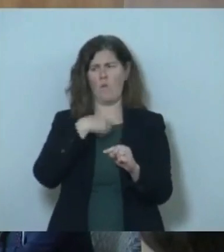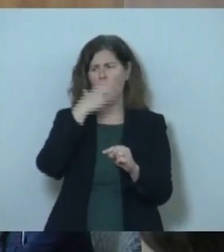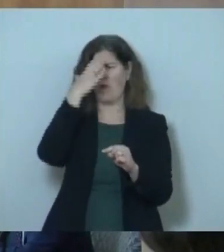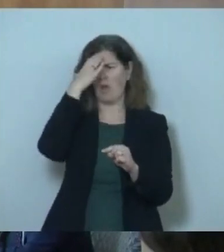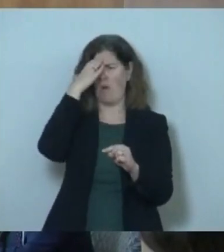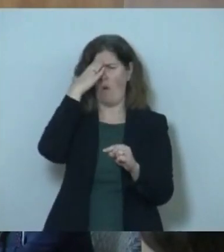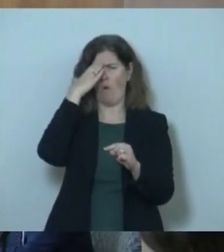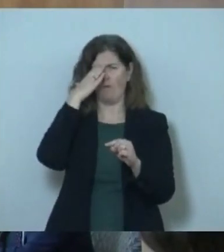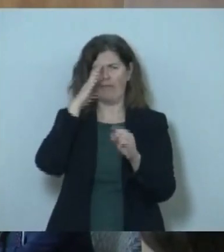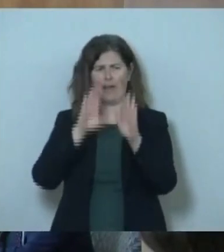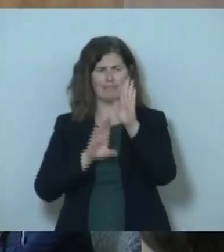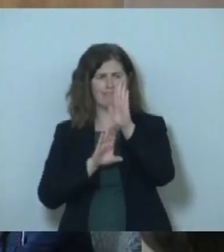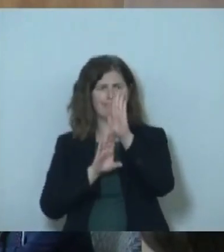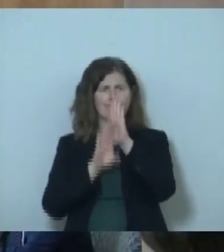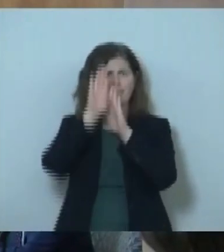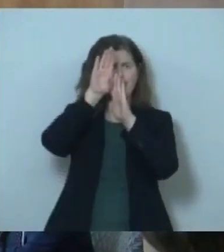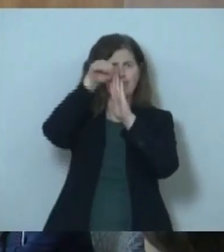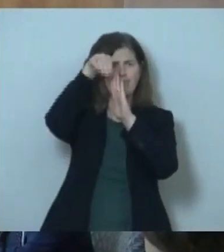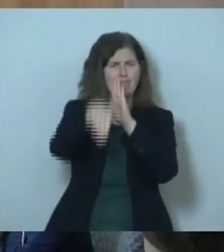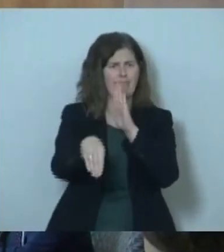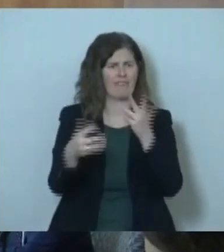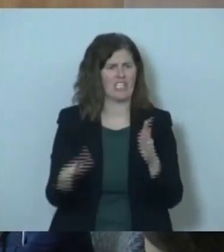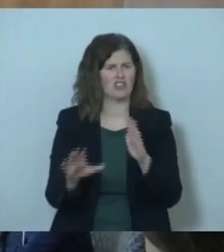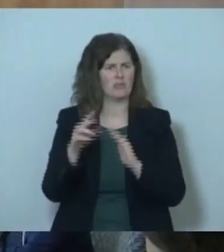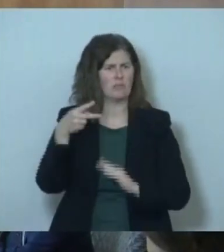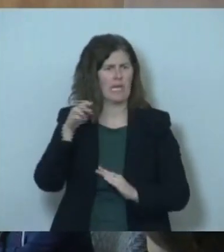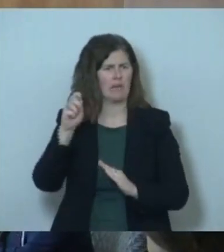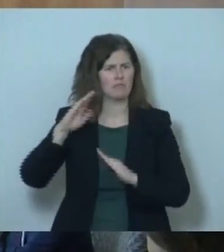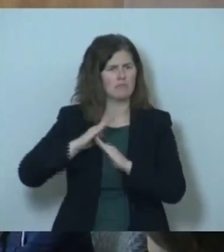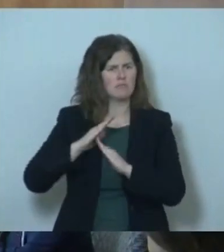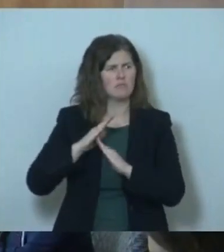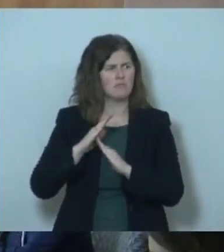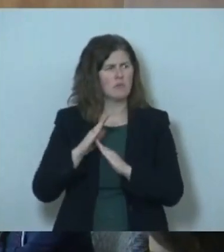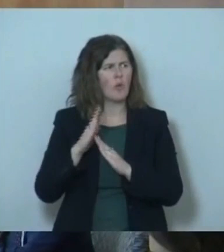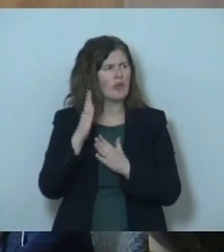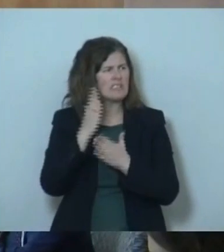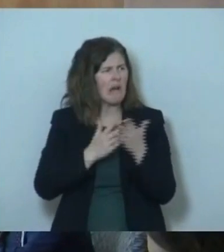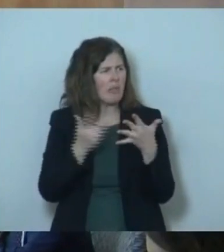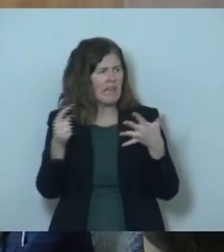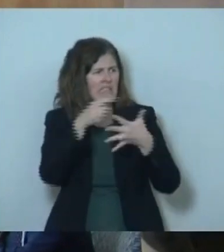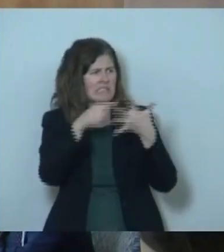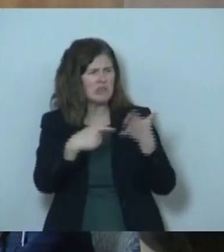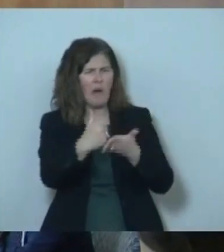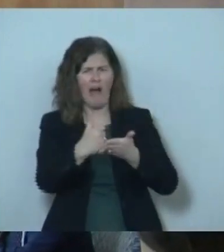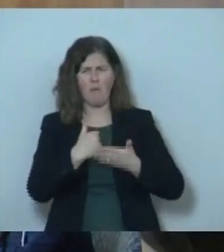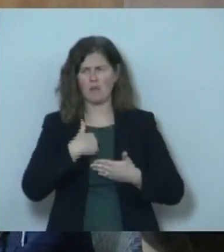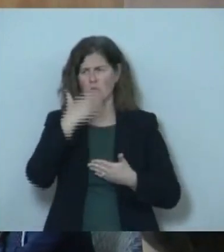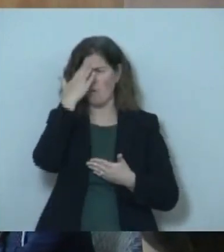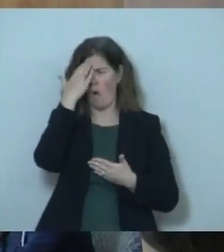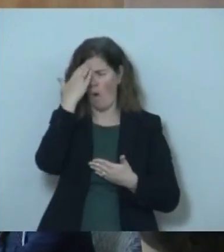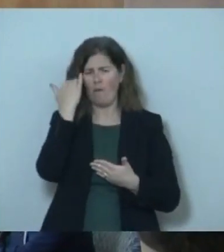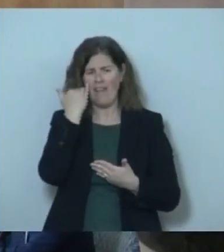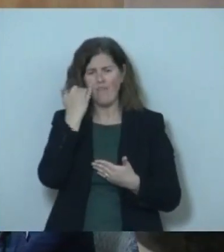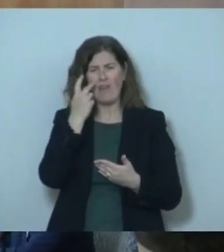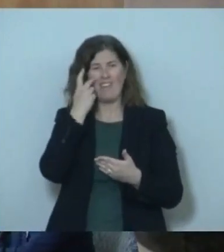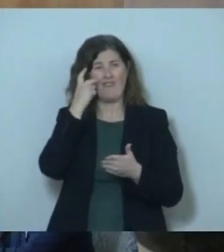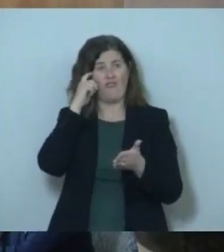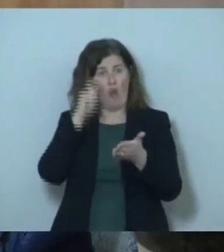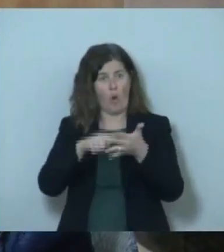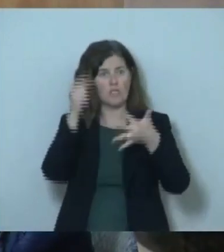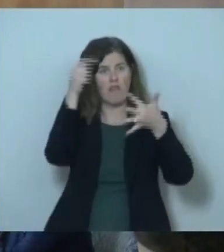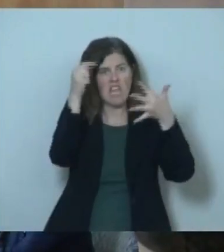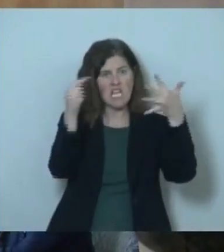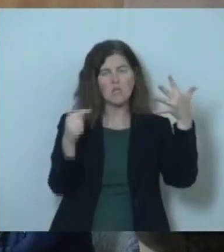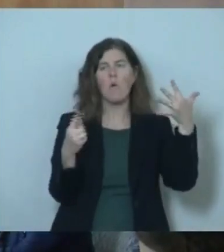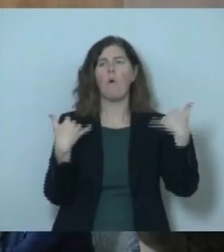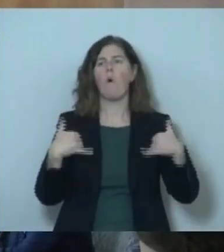peak. Is there a point that we could highlight where you would know now that if we see that, we know